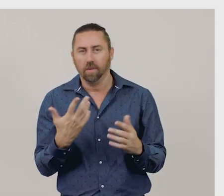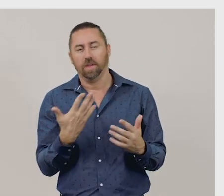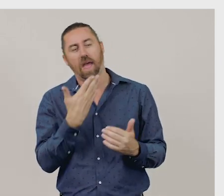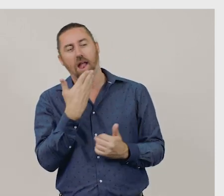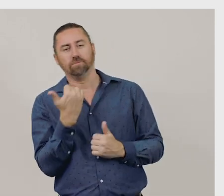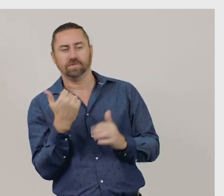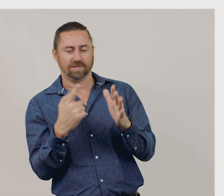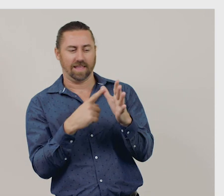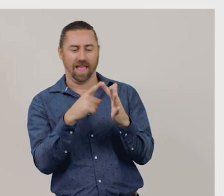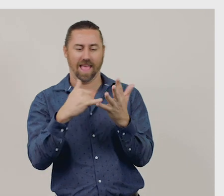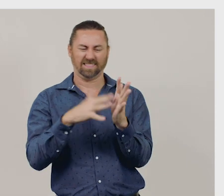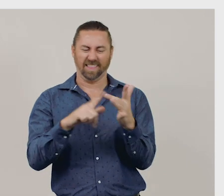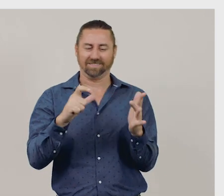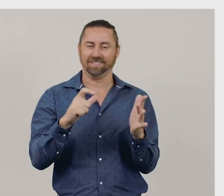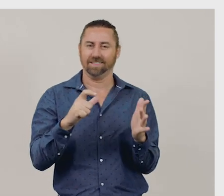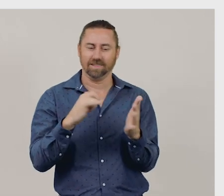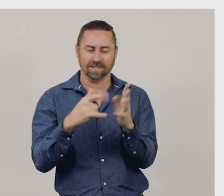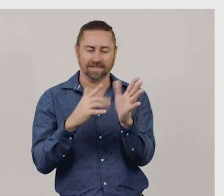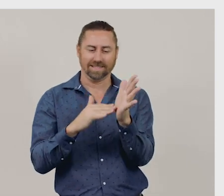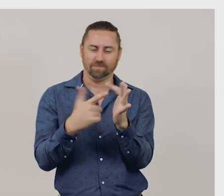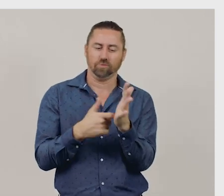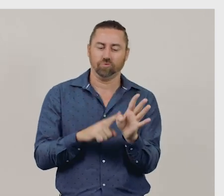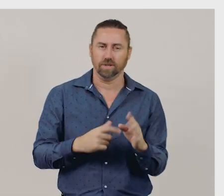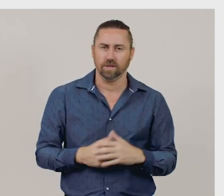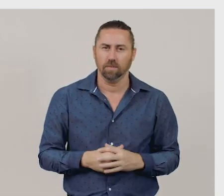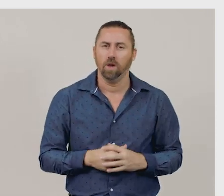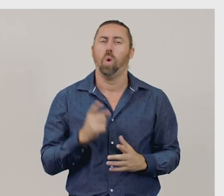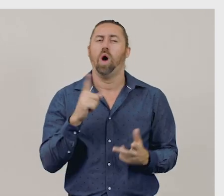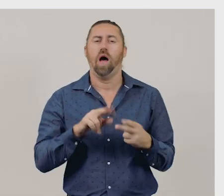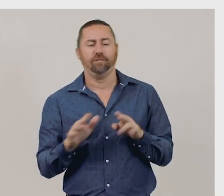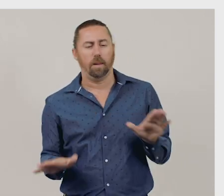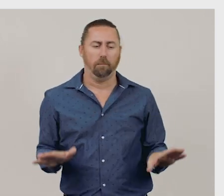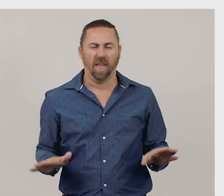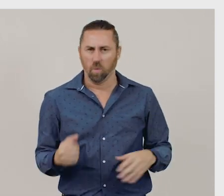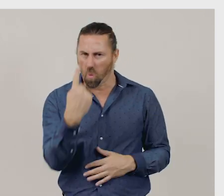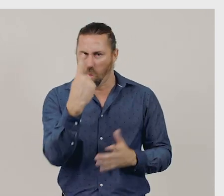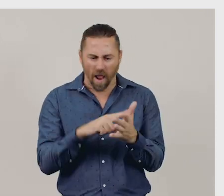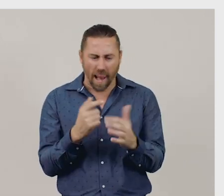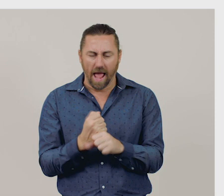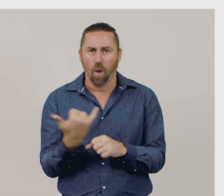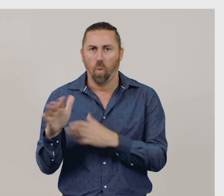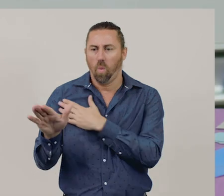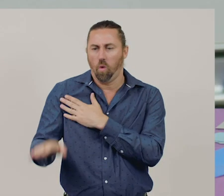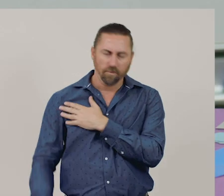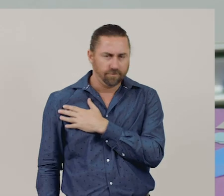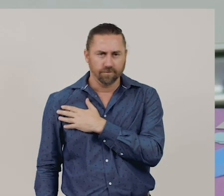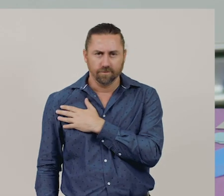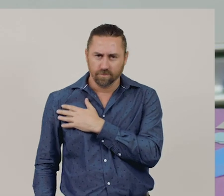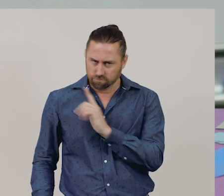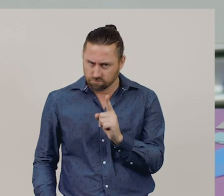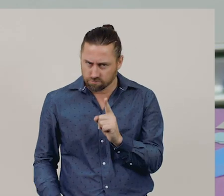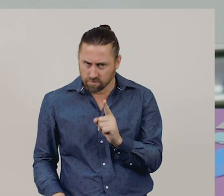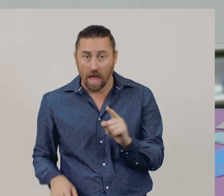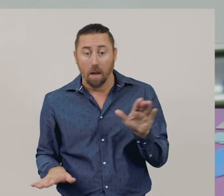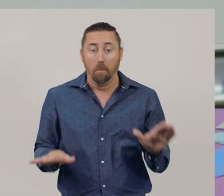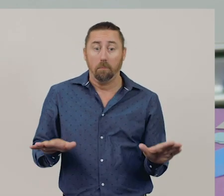symmetry. But what would happen if the penguin had one leg or one fin? Our penguins would be